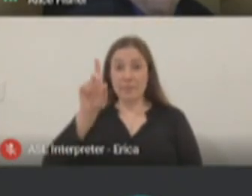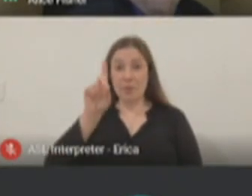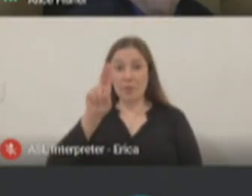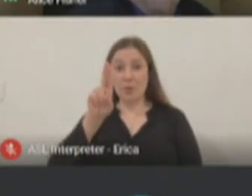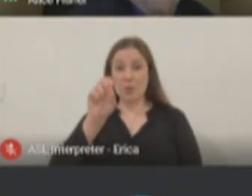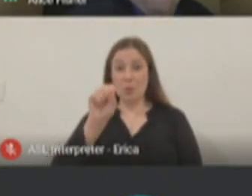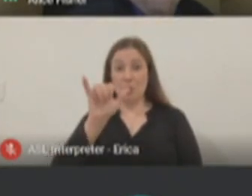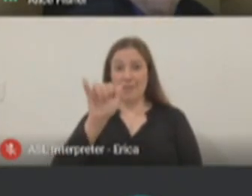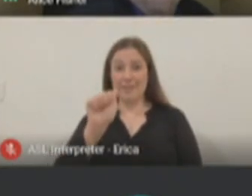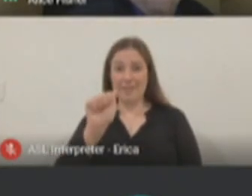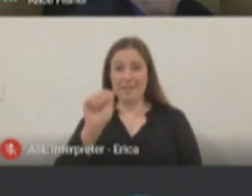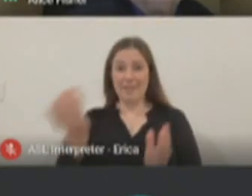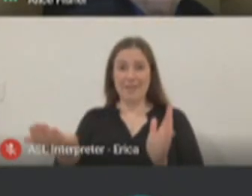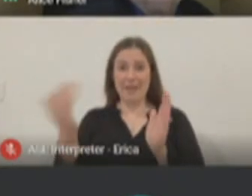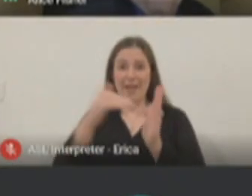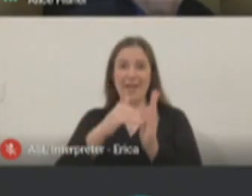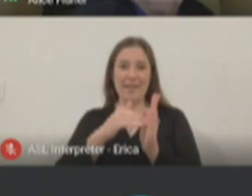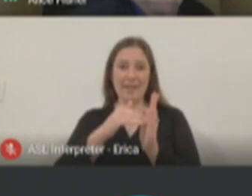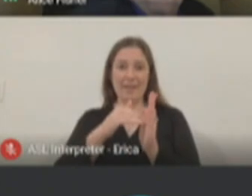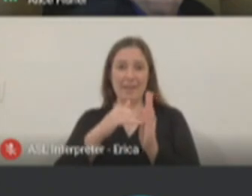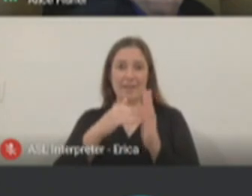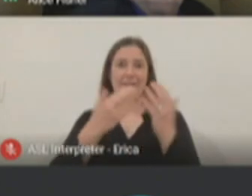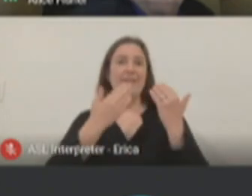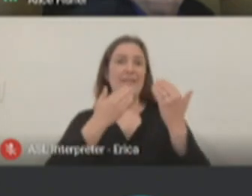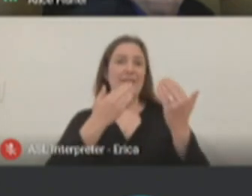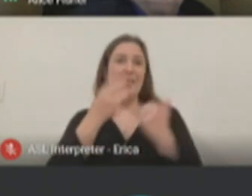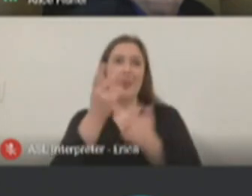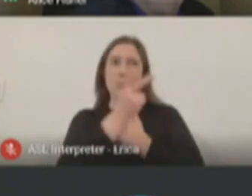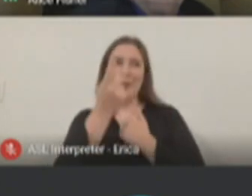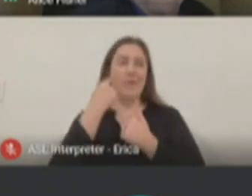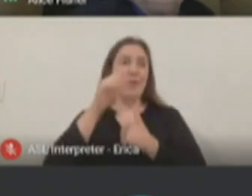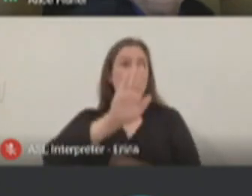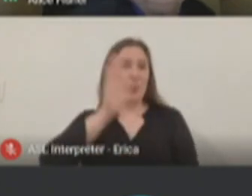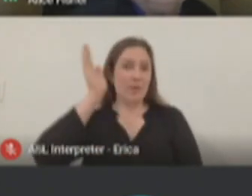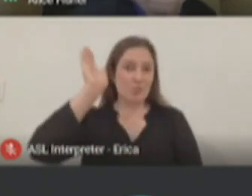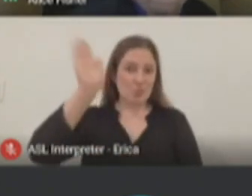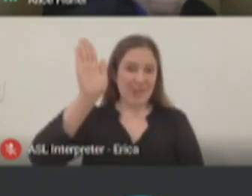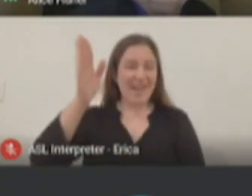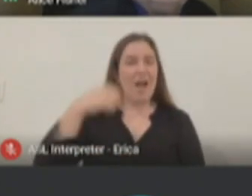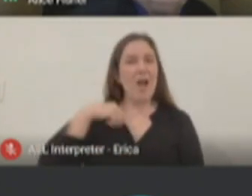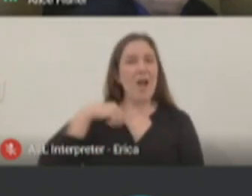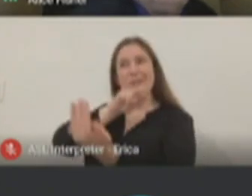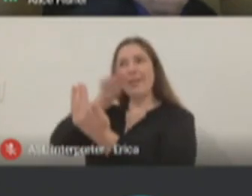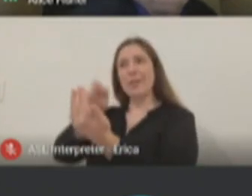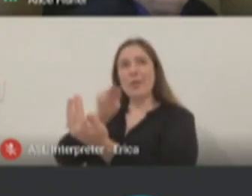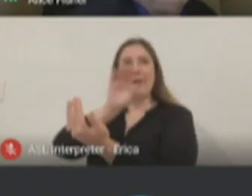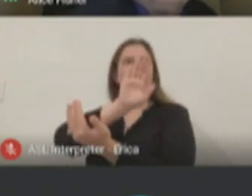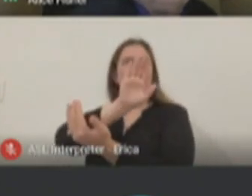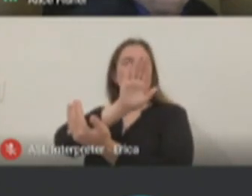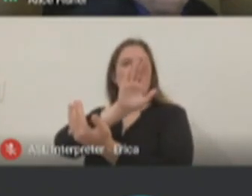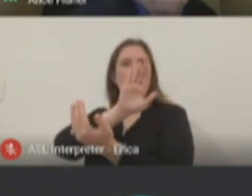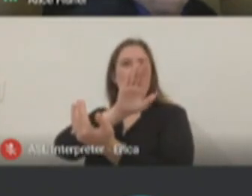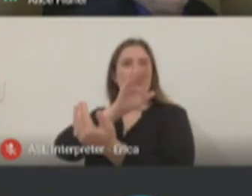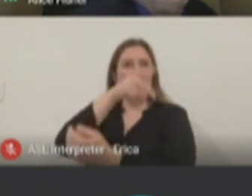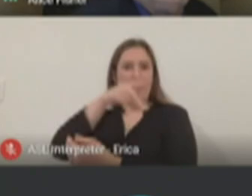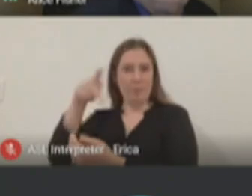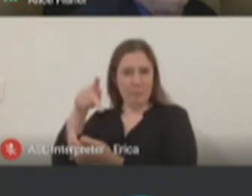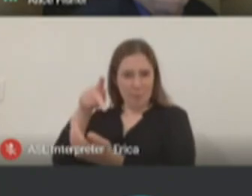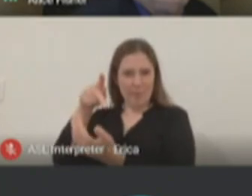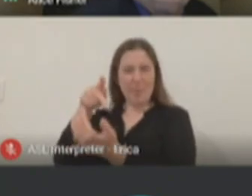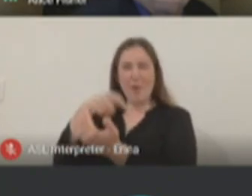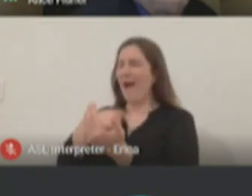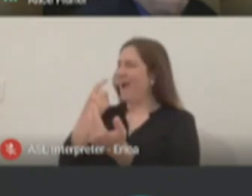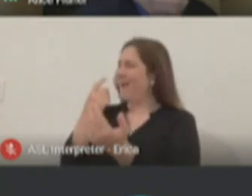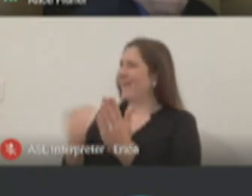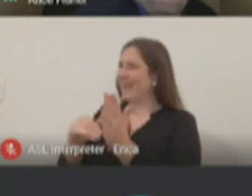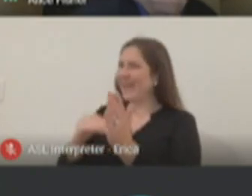for your presentation. When I was looking at your, when I was looking at your PowerPoint, I kept thinking about what